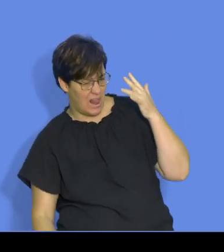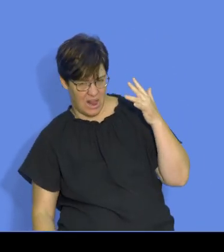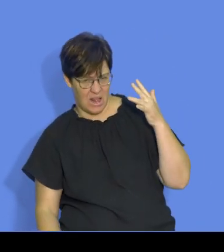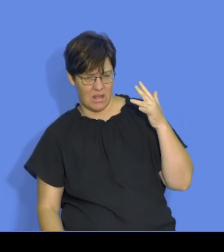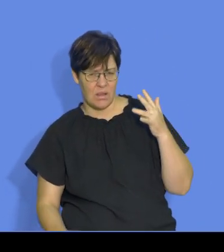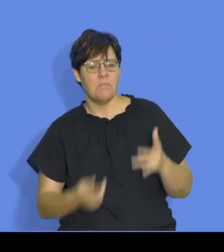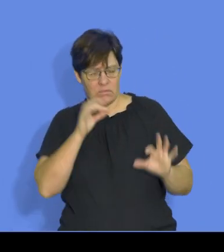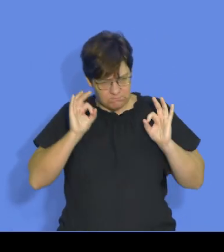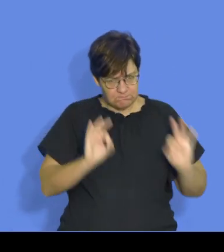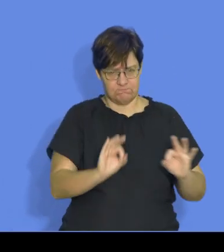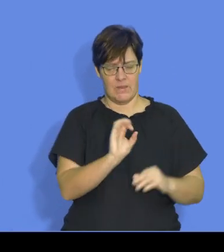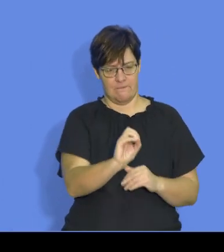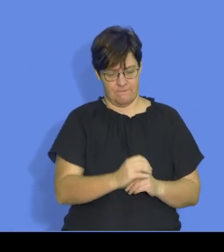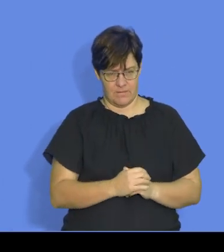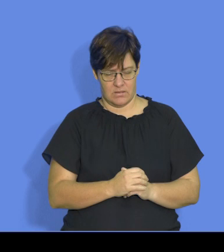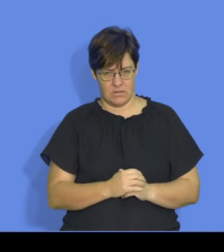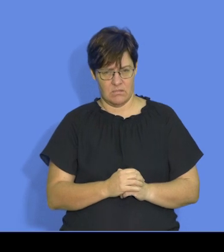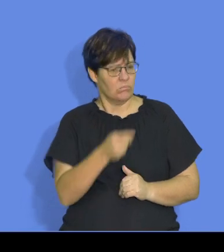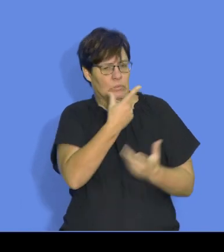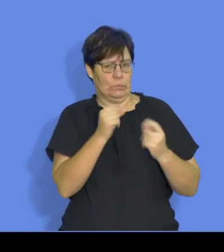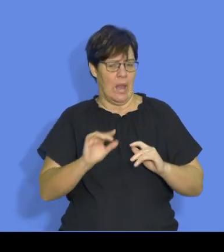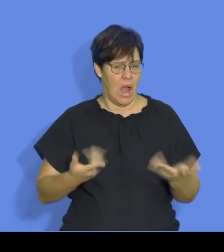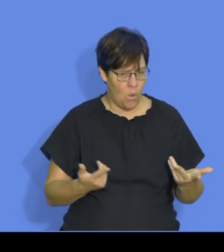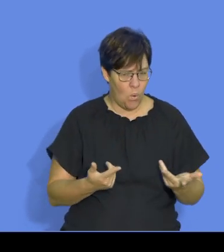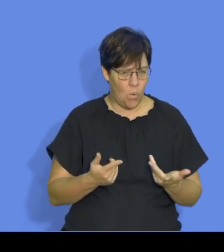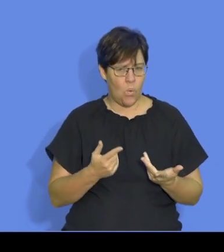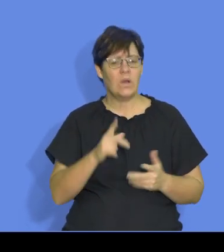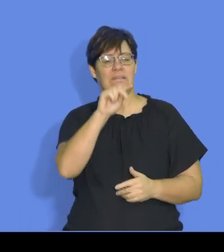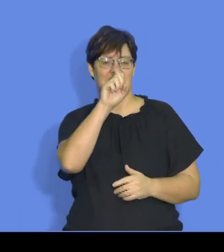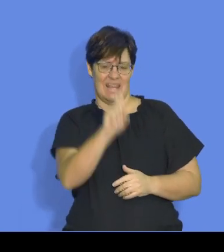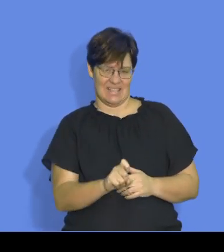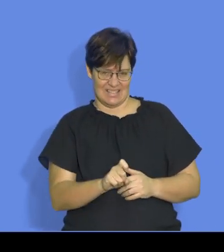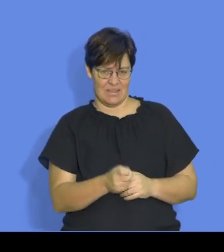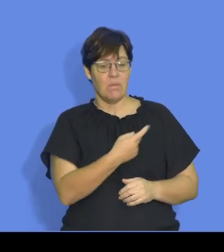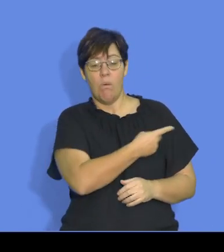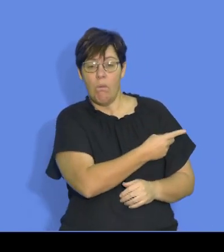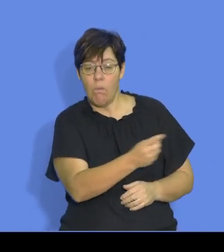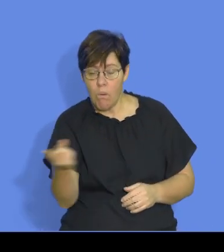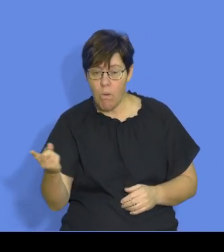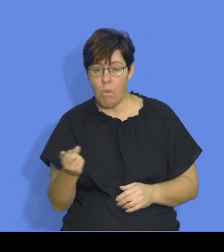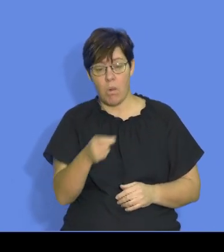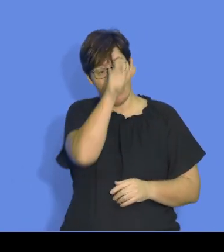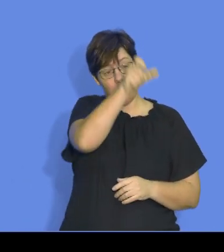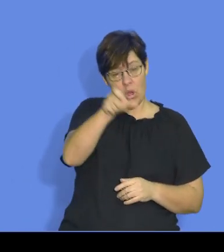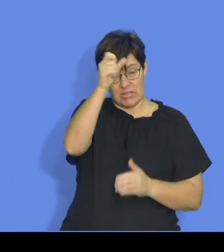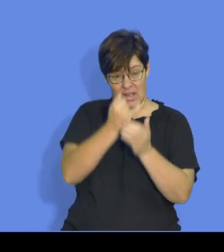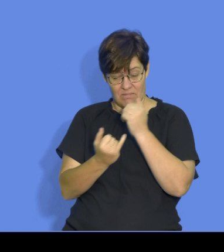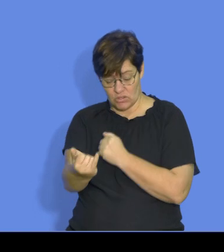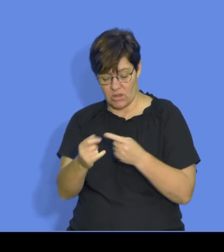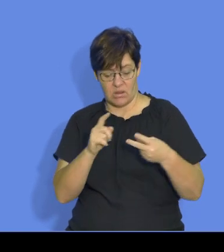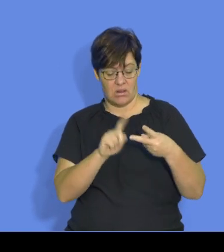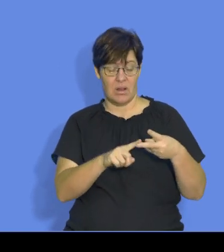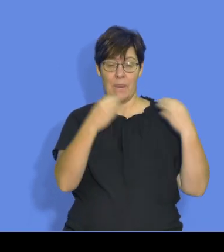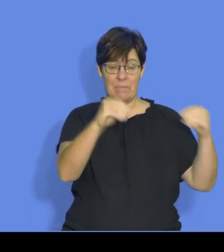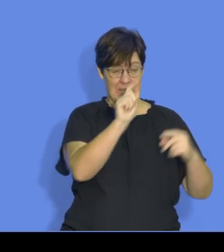therefore, what happens is taxes are charged to all citizens and businesses in the country in